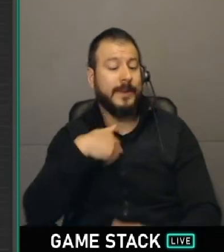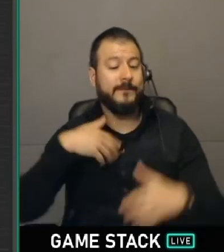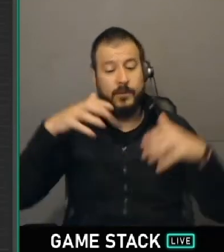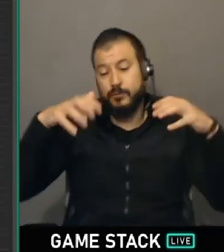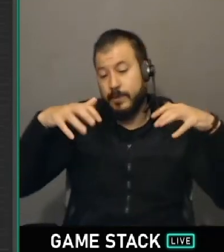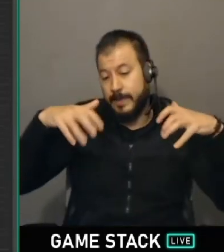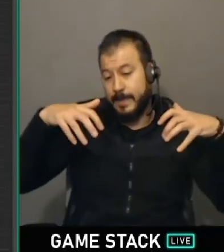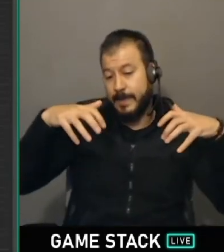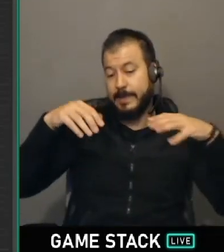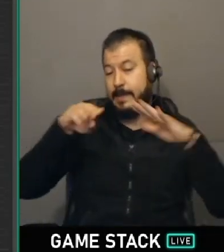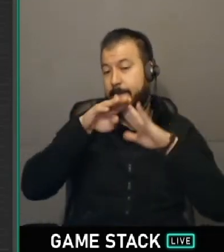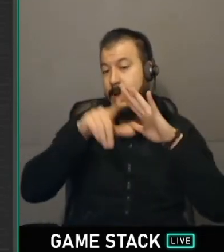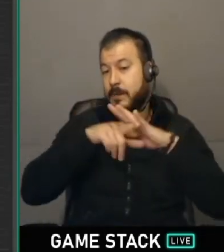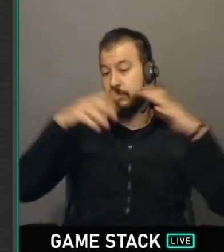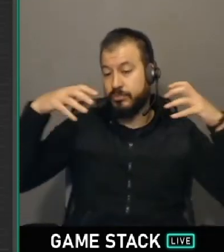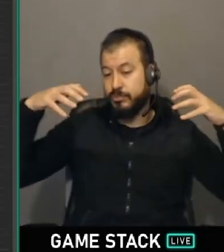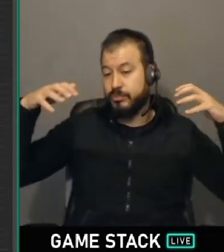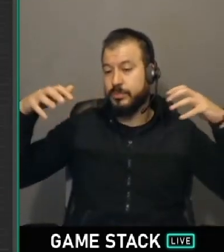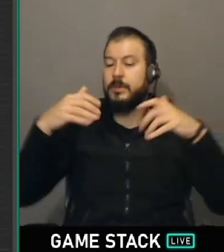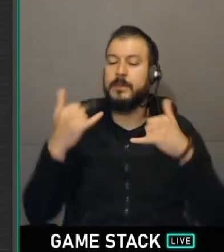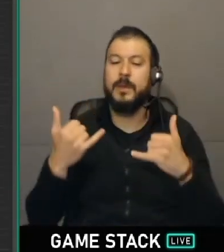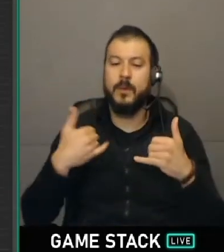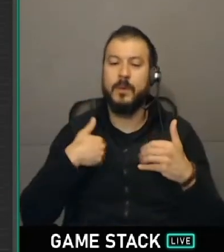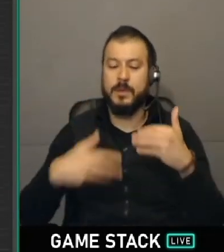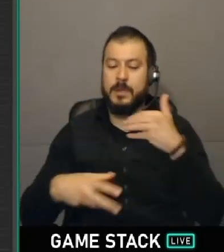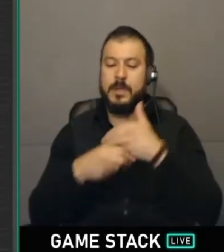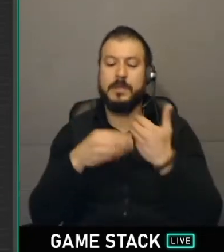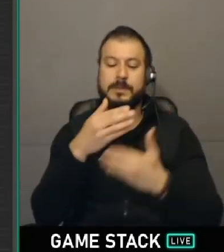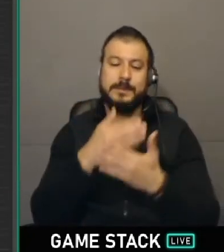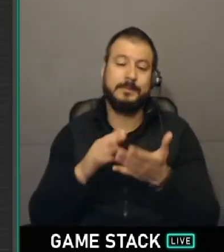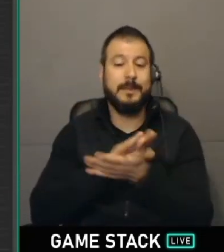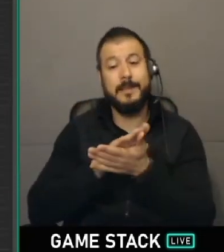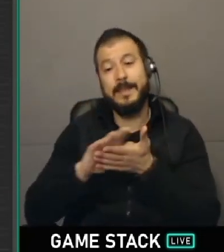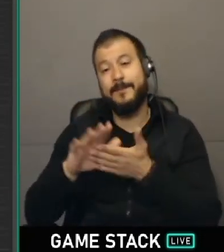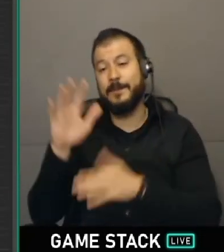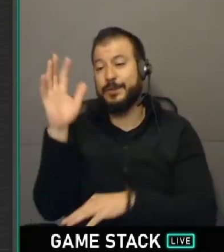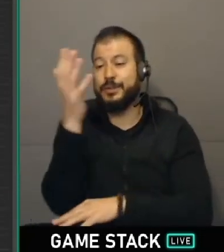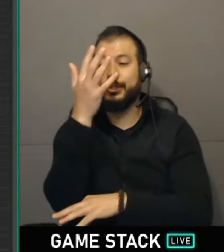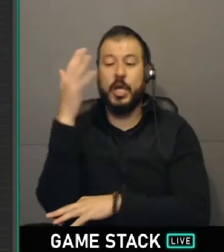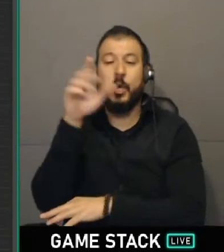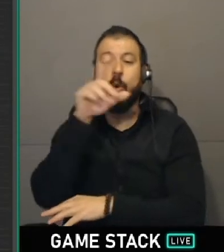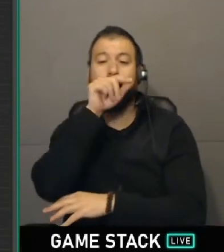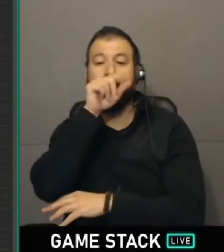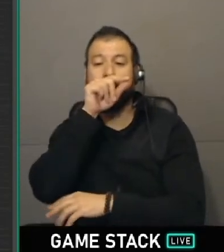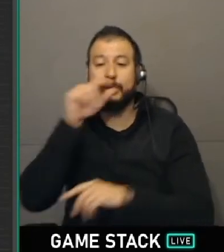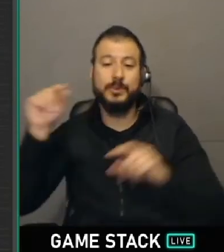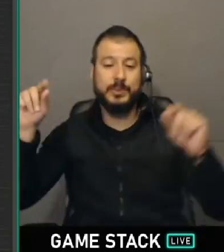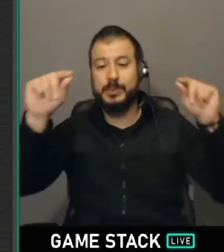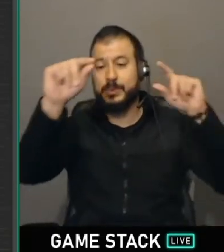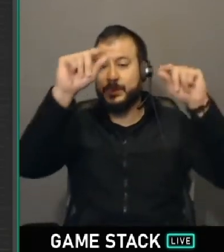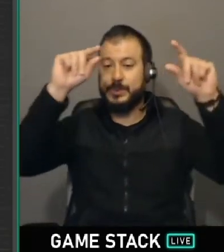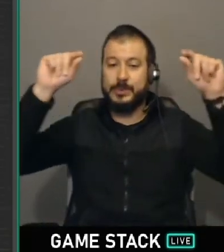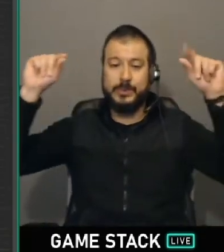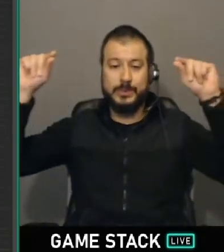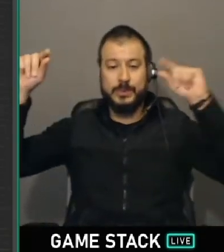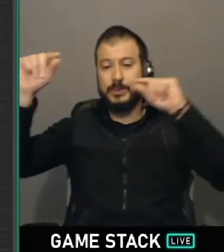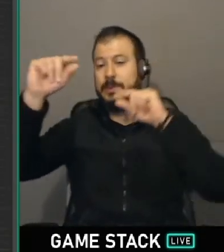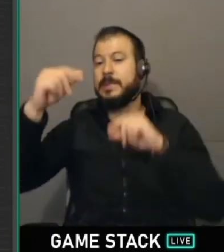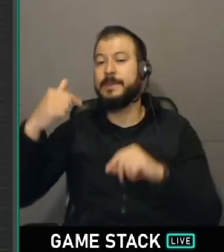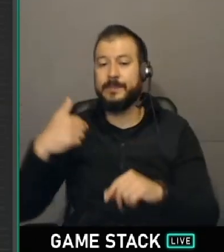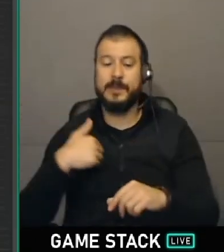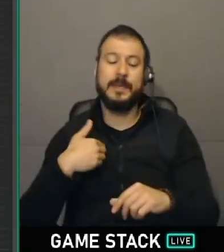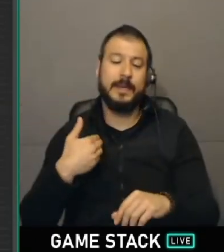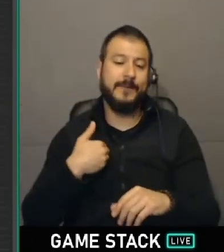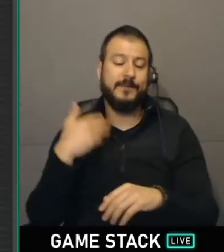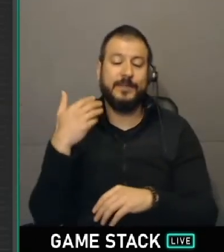the background, but now we have some lovely jungle birds playing. And you can see I have the jungle